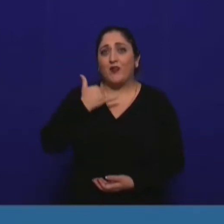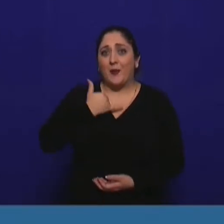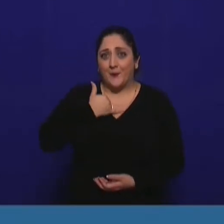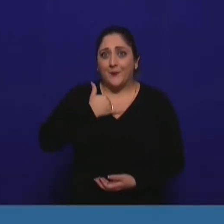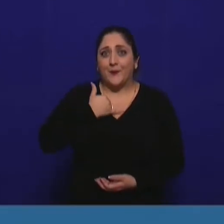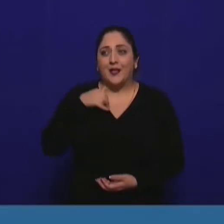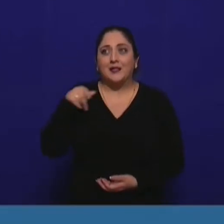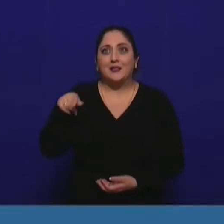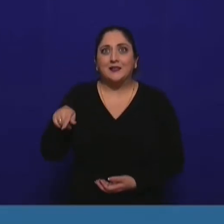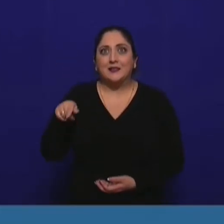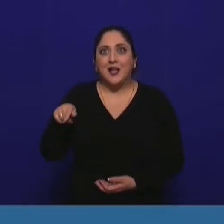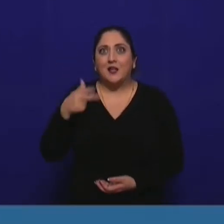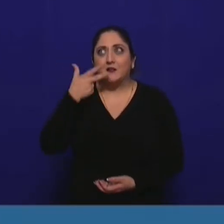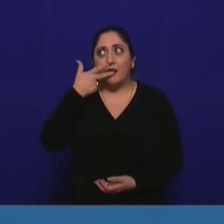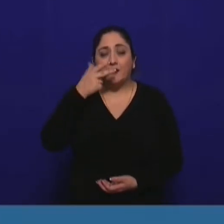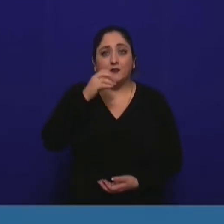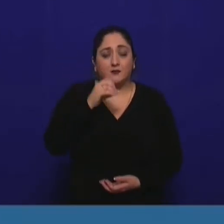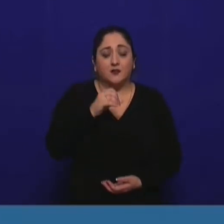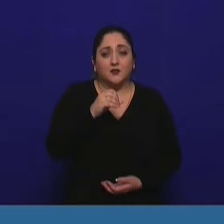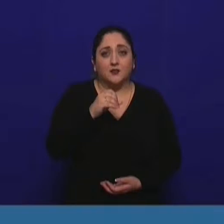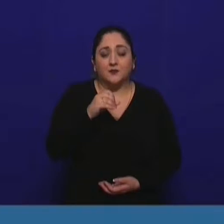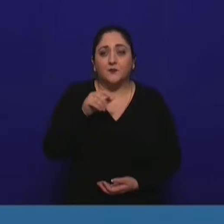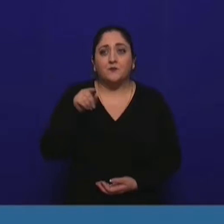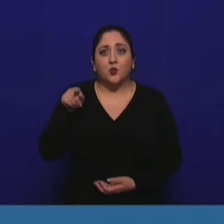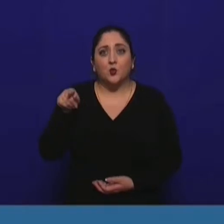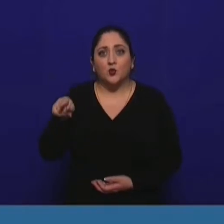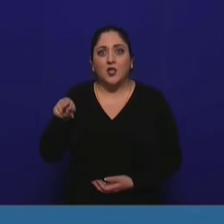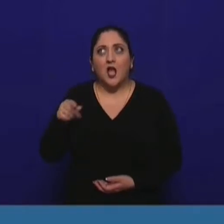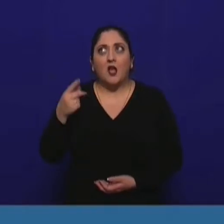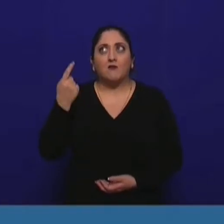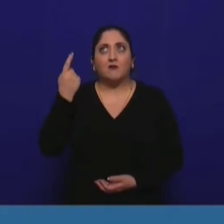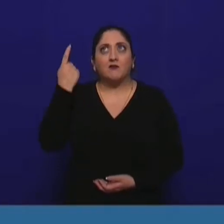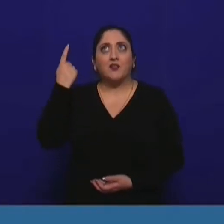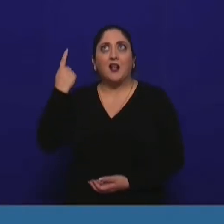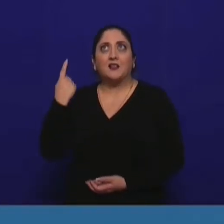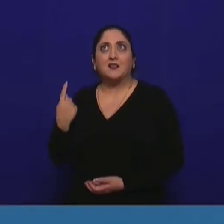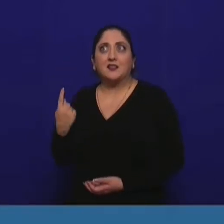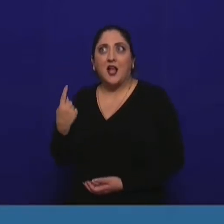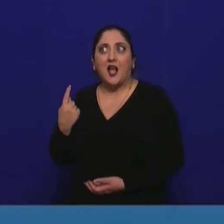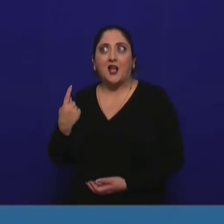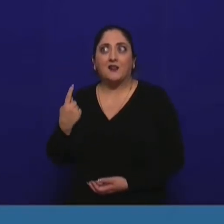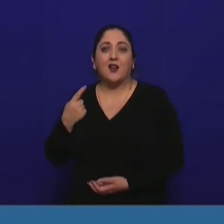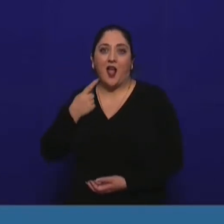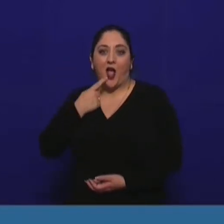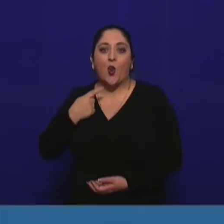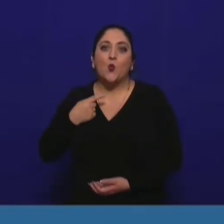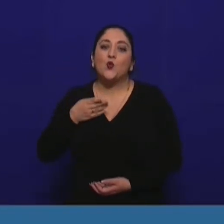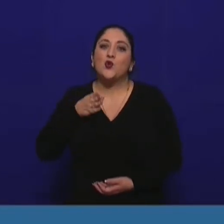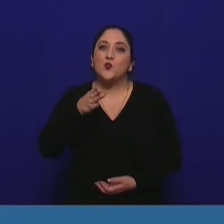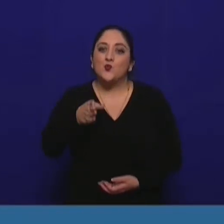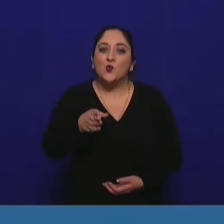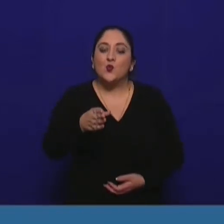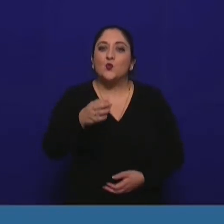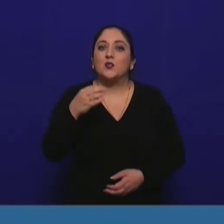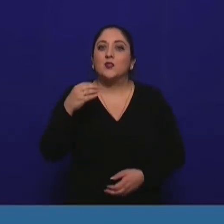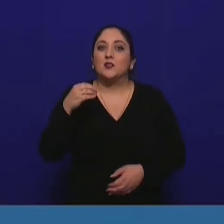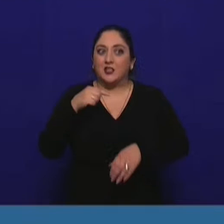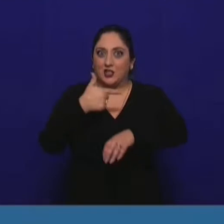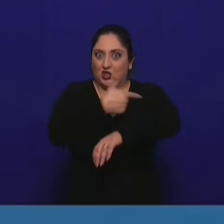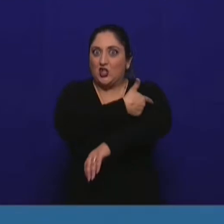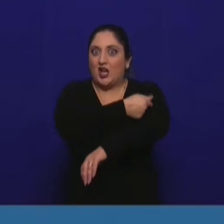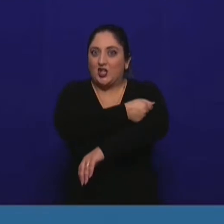huwa anzjan li għandu aktar minn 80 sena u fl-aħħar ta' Jannar irċieva l-istedina biex imur jitlaqqam bid-dati